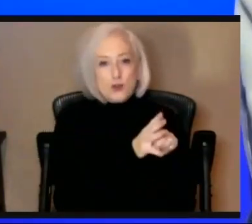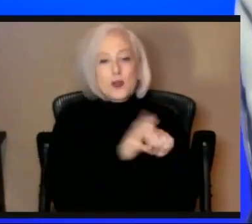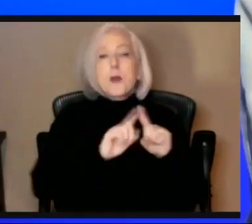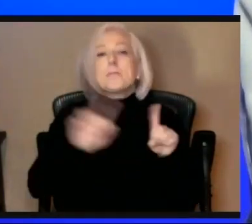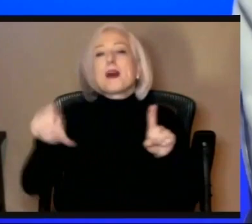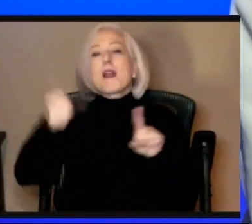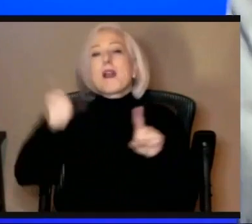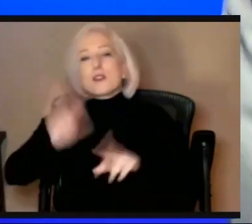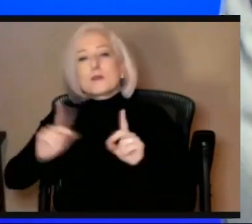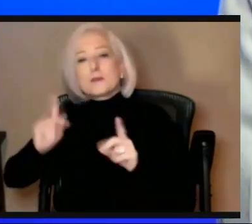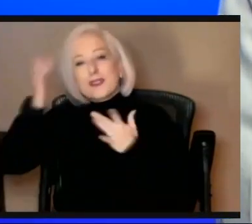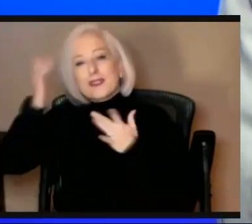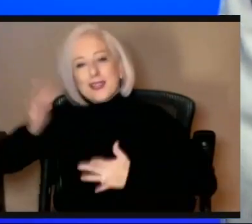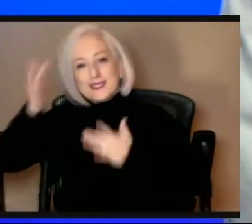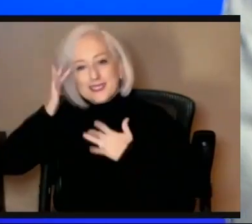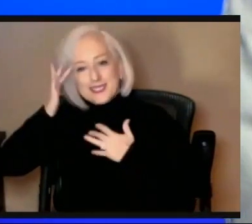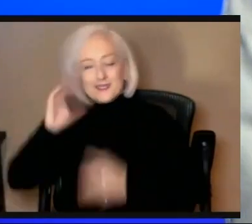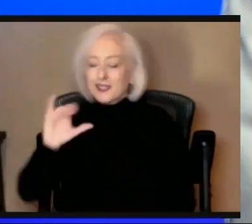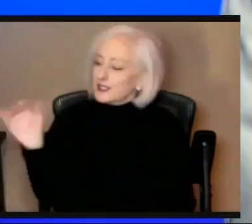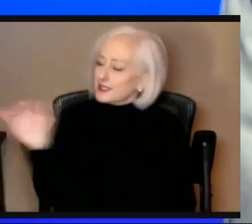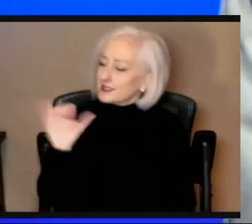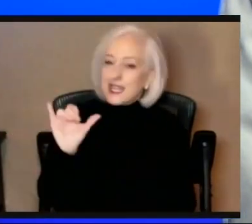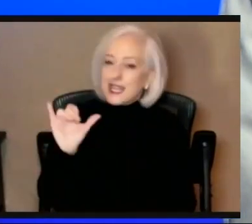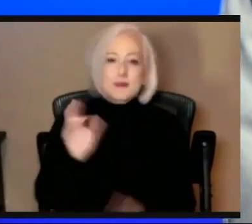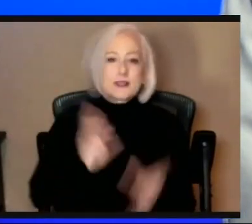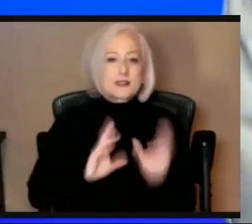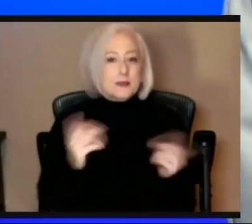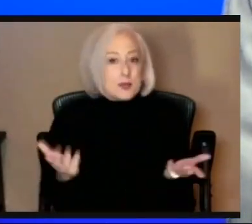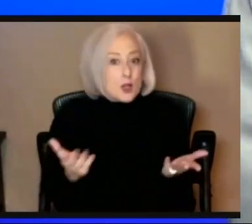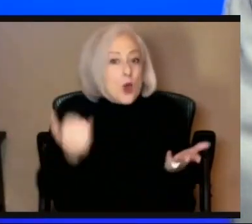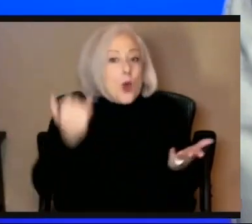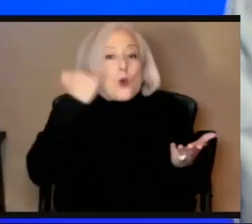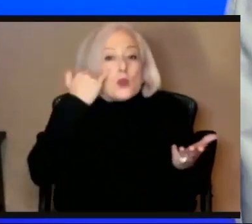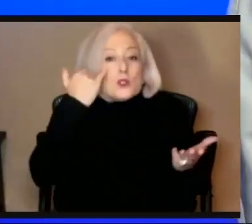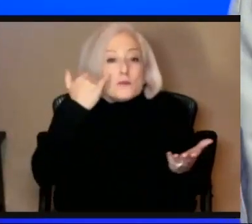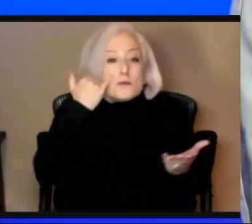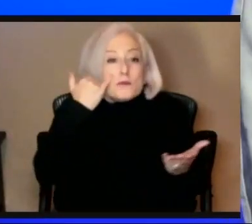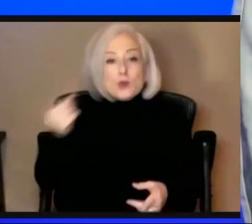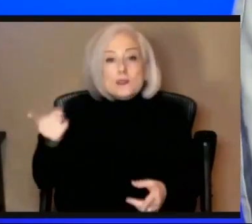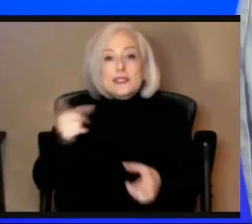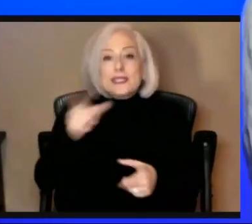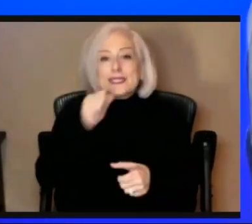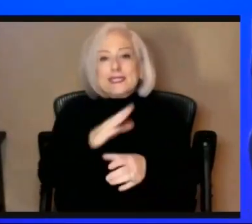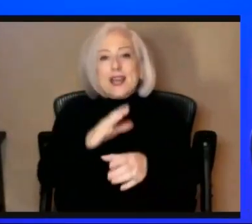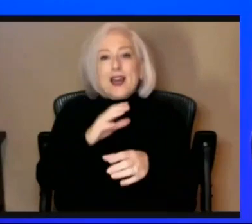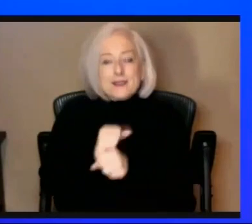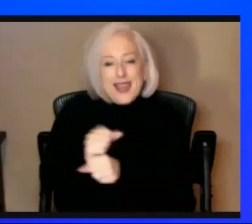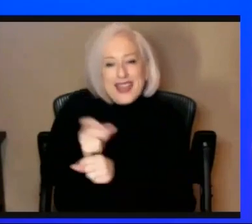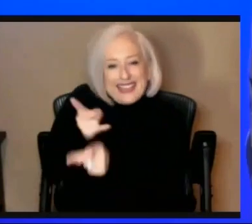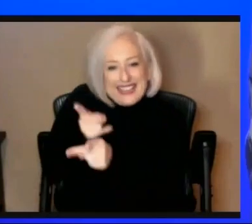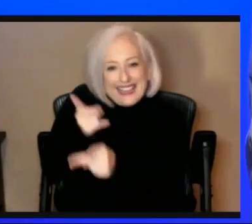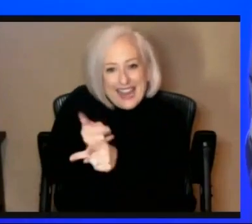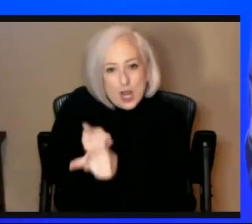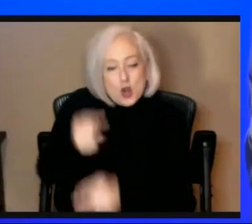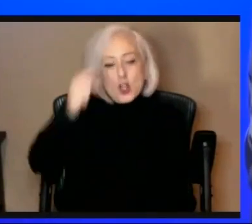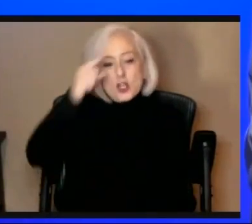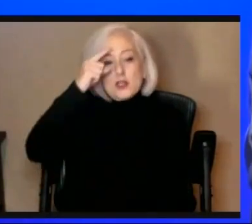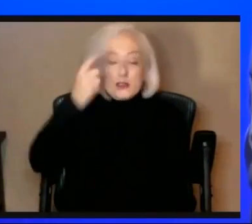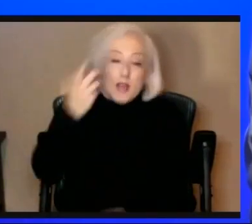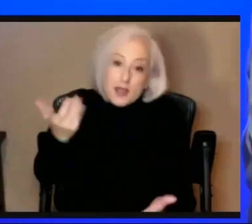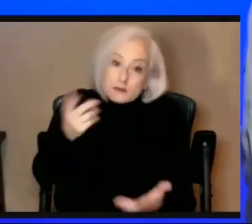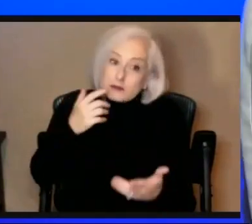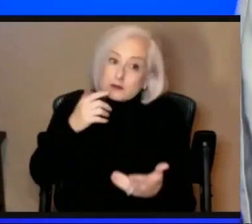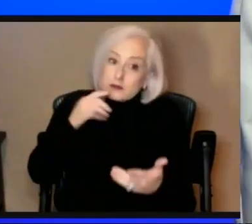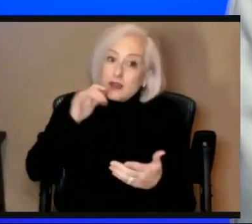like our guest on the show today. What would have happened if he couldn't have gotten care? And we were in that position just a few